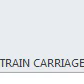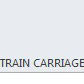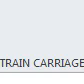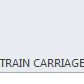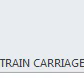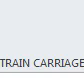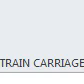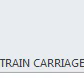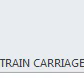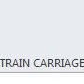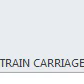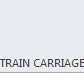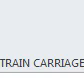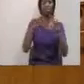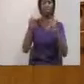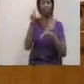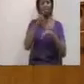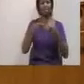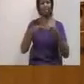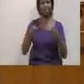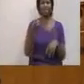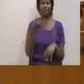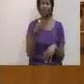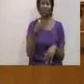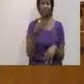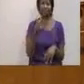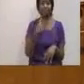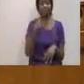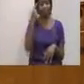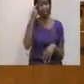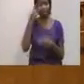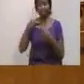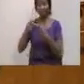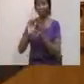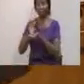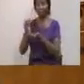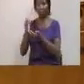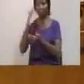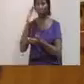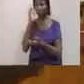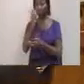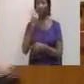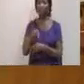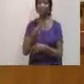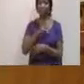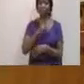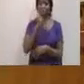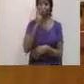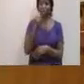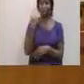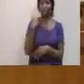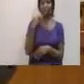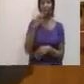the responsibilities for the spending of funds. And I think Treasury needs to look at this, because if you look at the MWIG, which is a new